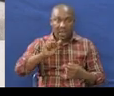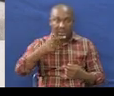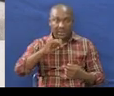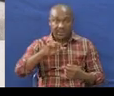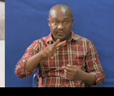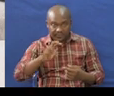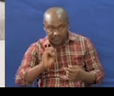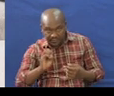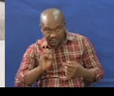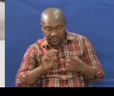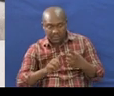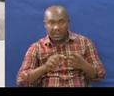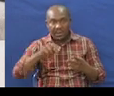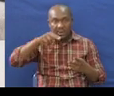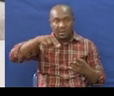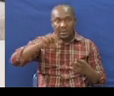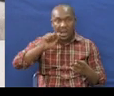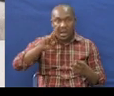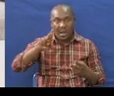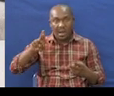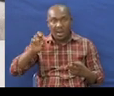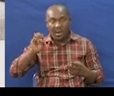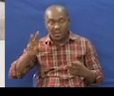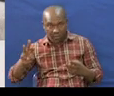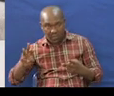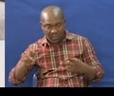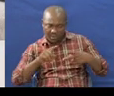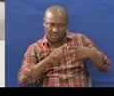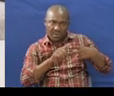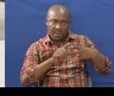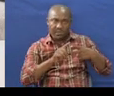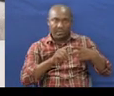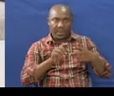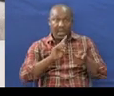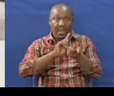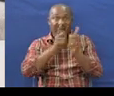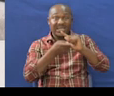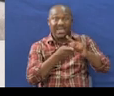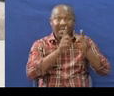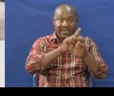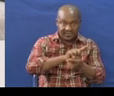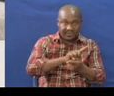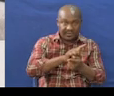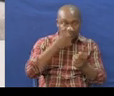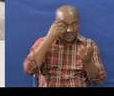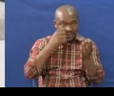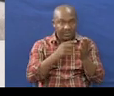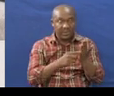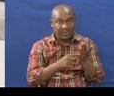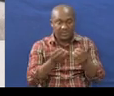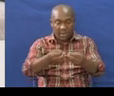Alternative hypothesis are the type of hypothesis that gives out the